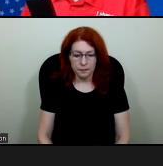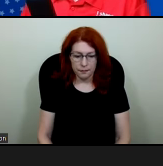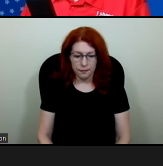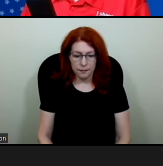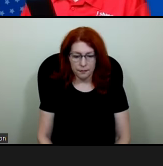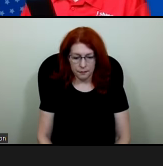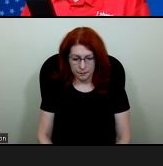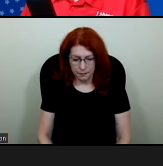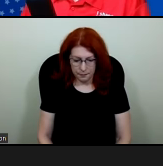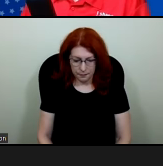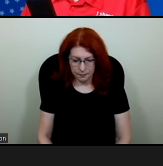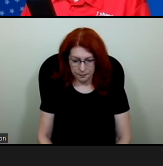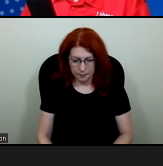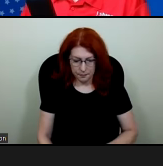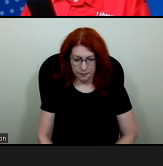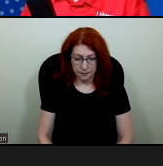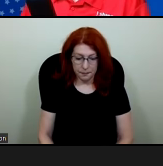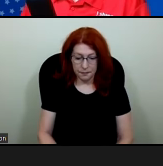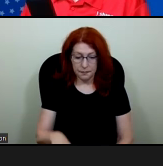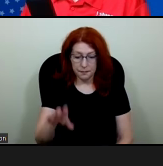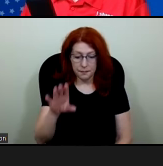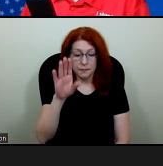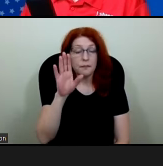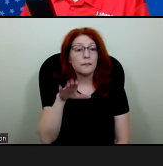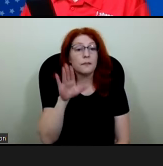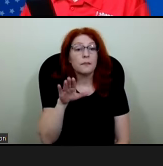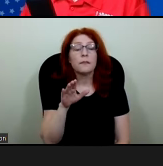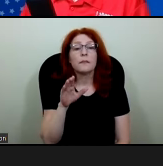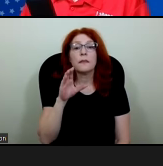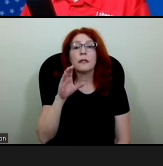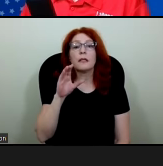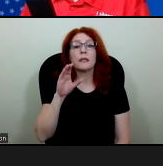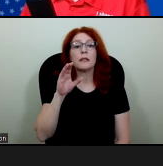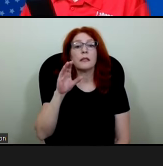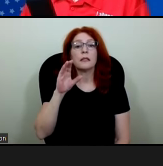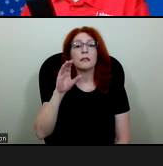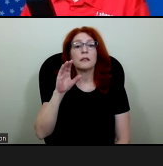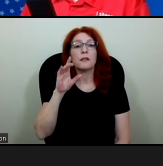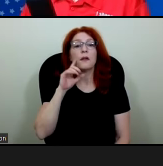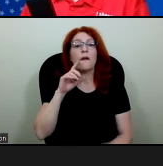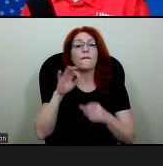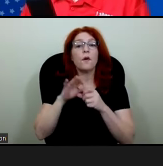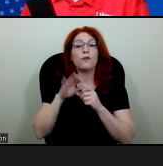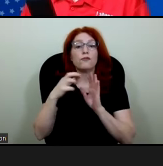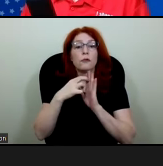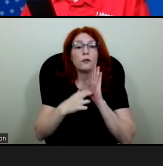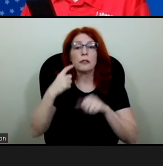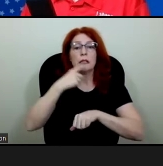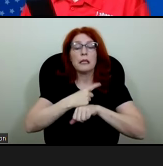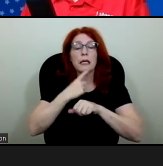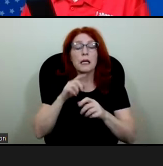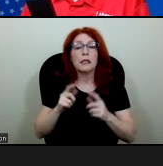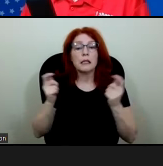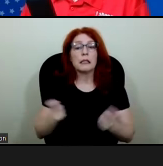September. So guys, Disability Voting Rights Week and National Voter Registration Day are